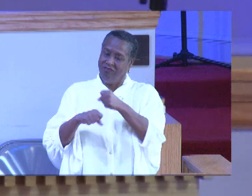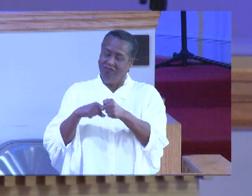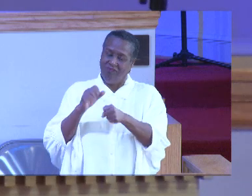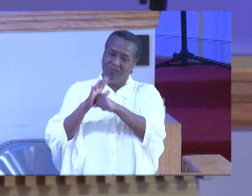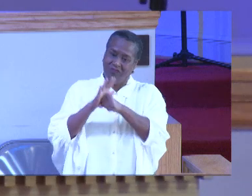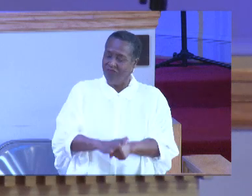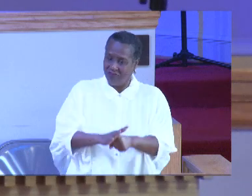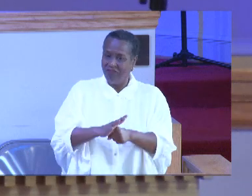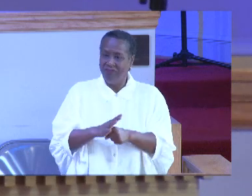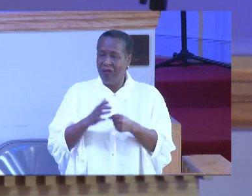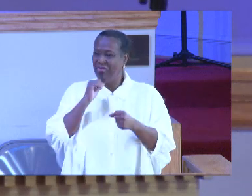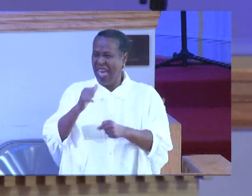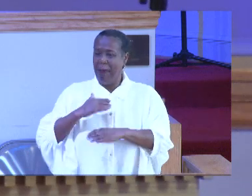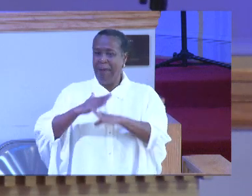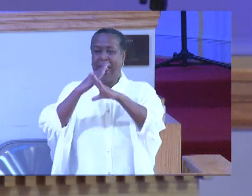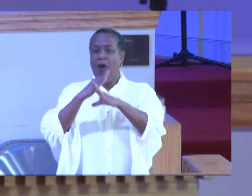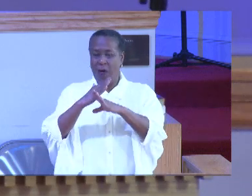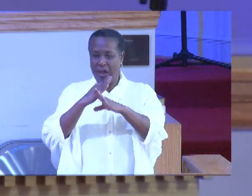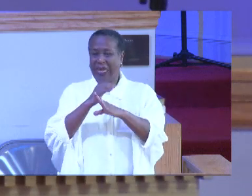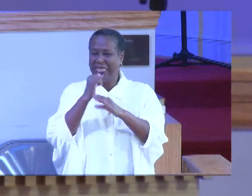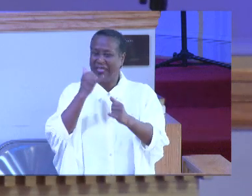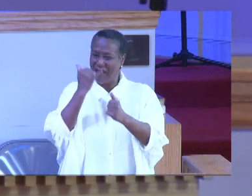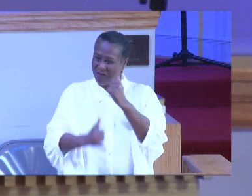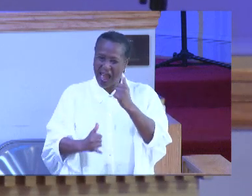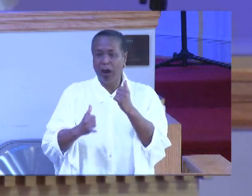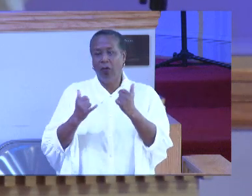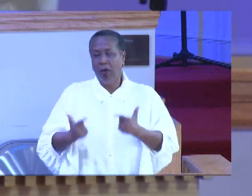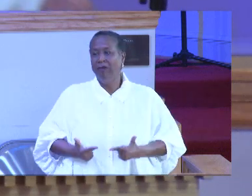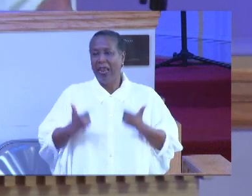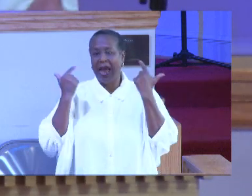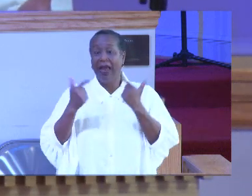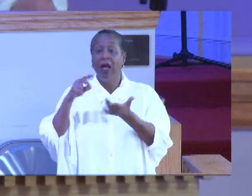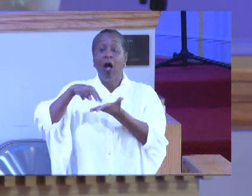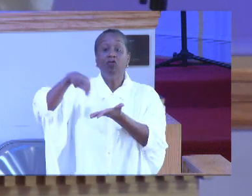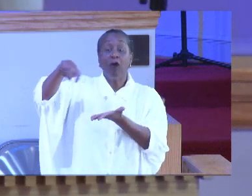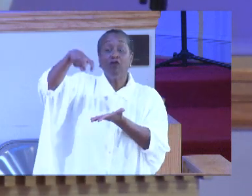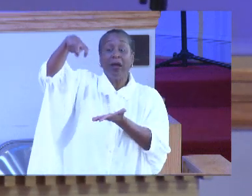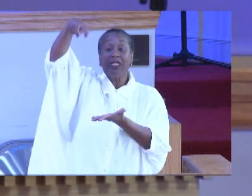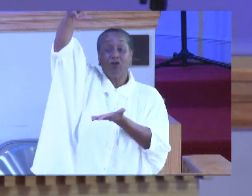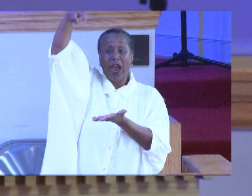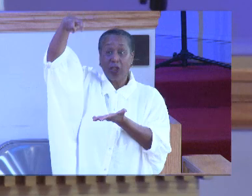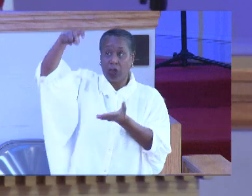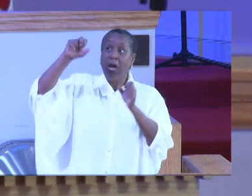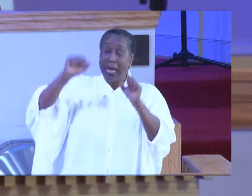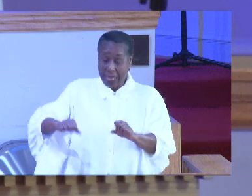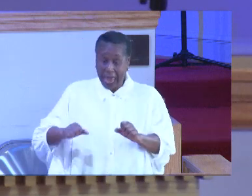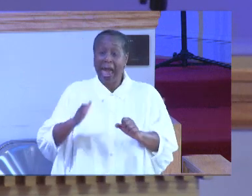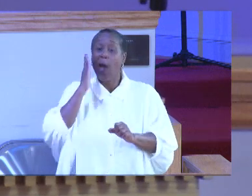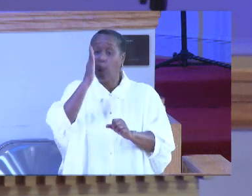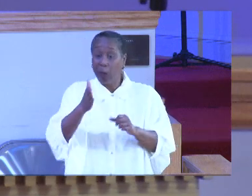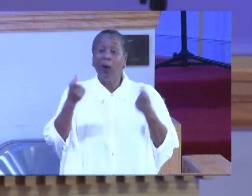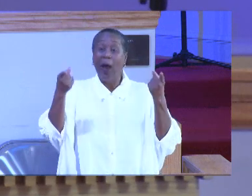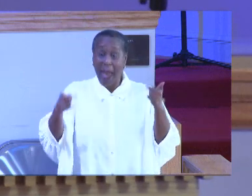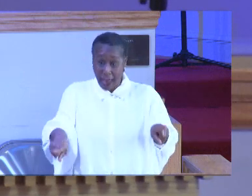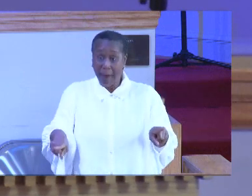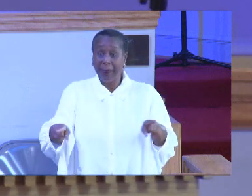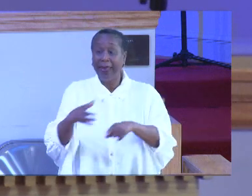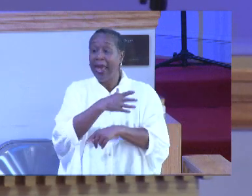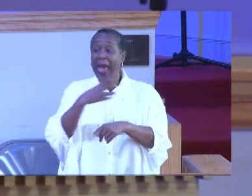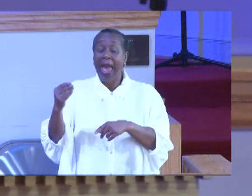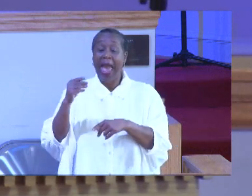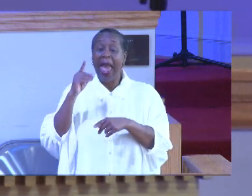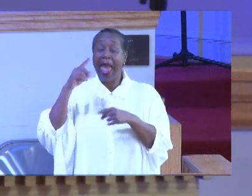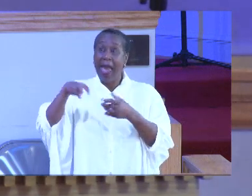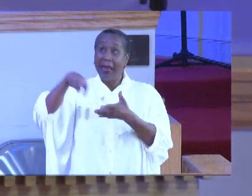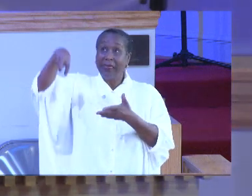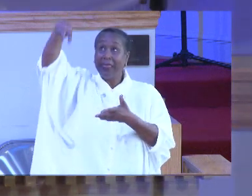burial is not the final form of life, that resurrection can indeed take place, and that ascension